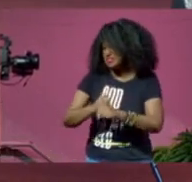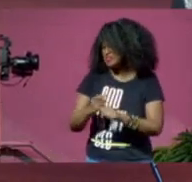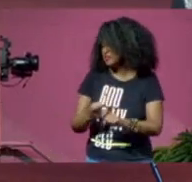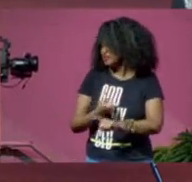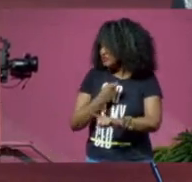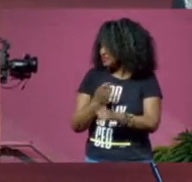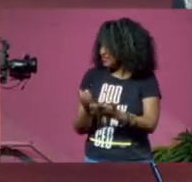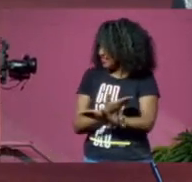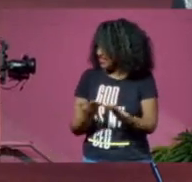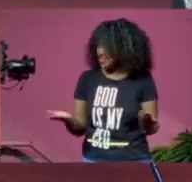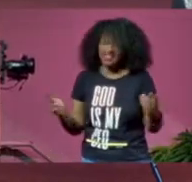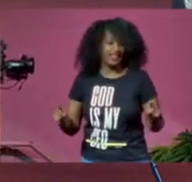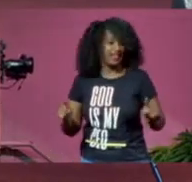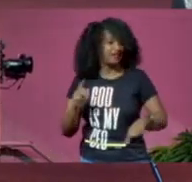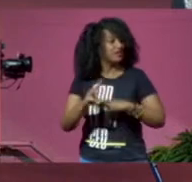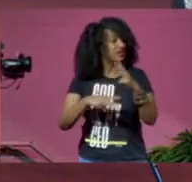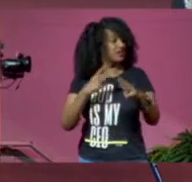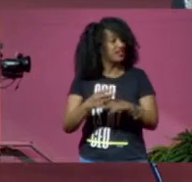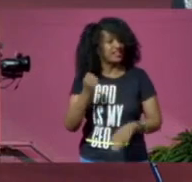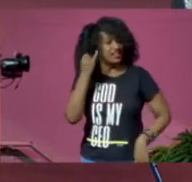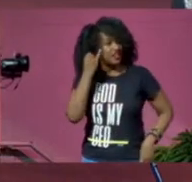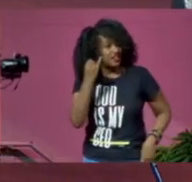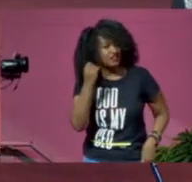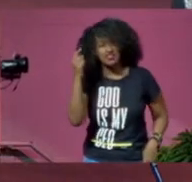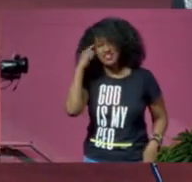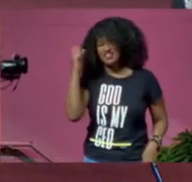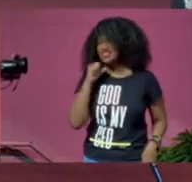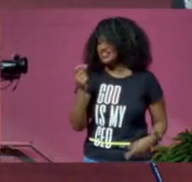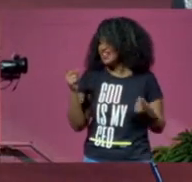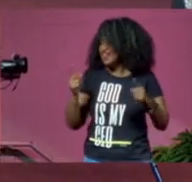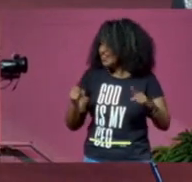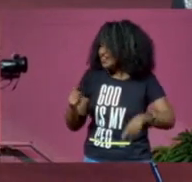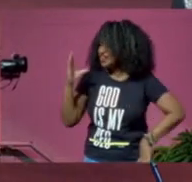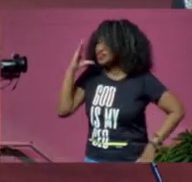like it won't happen to them, if you act like they'll never